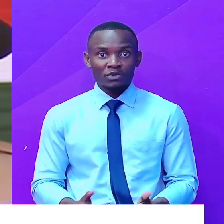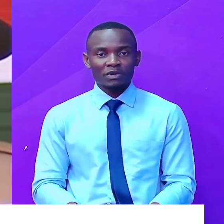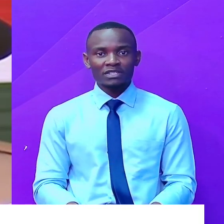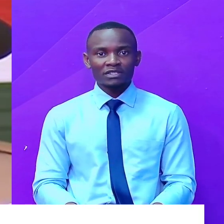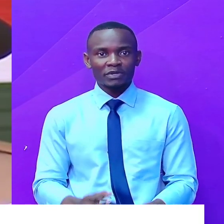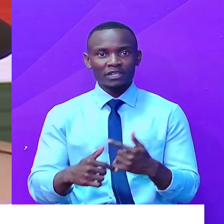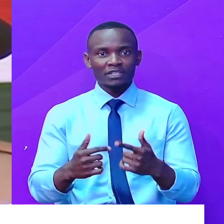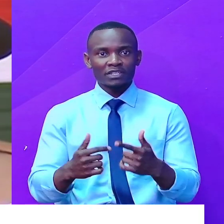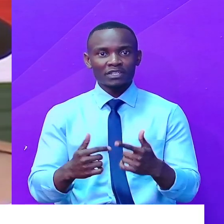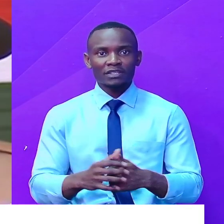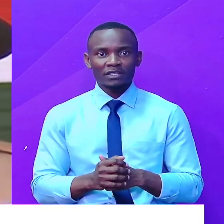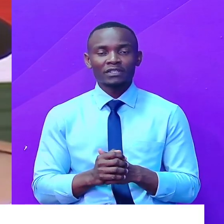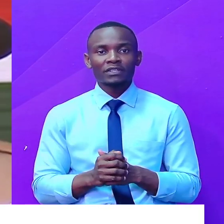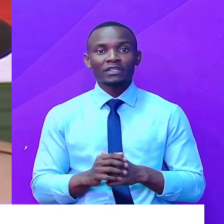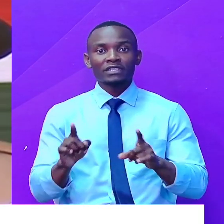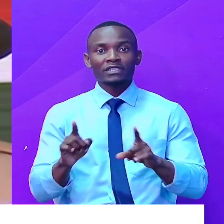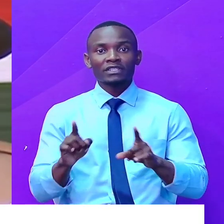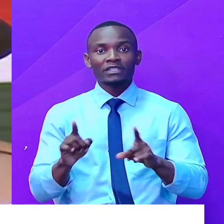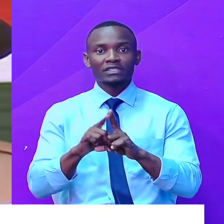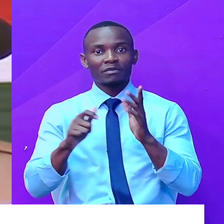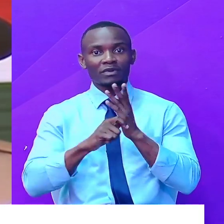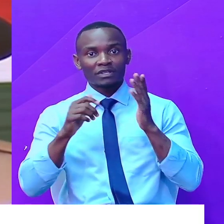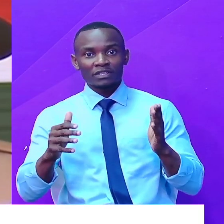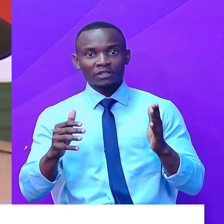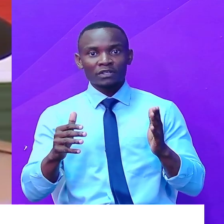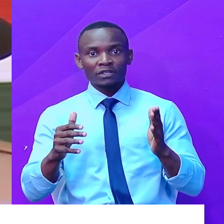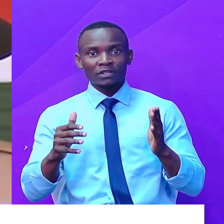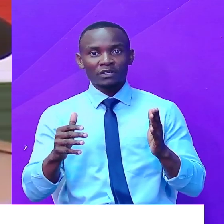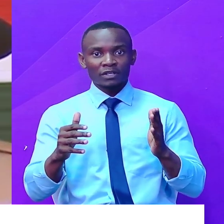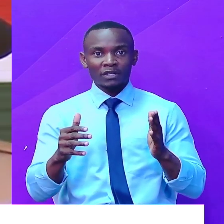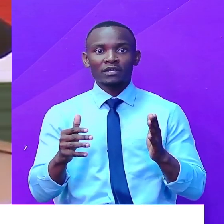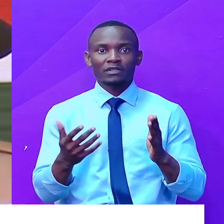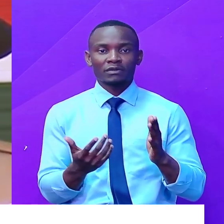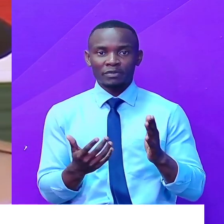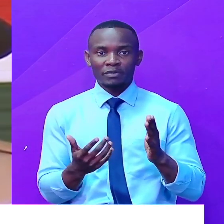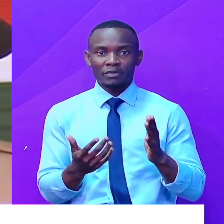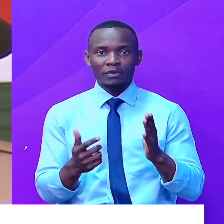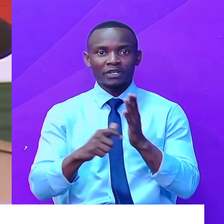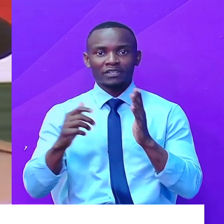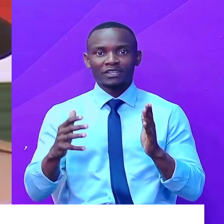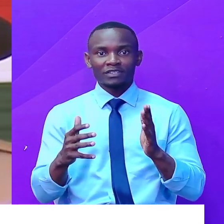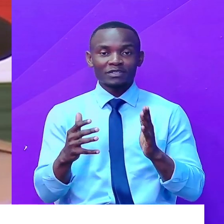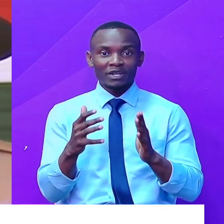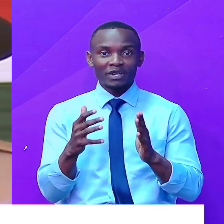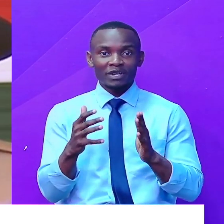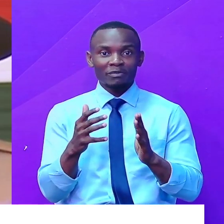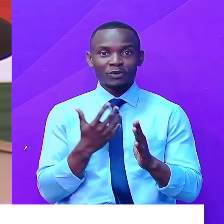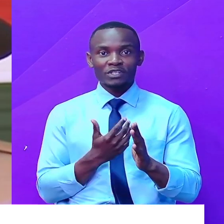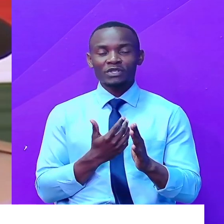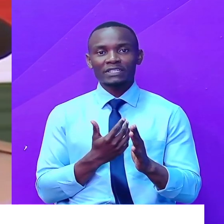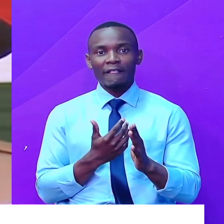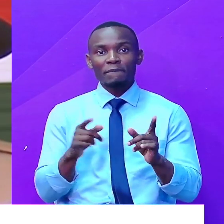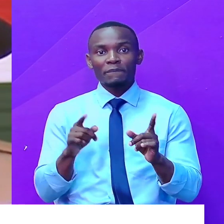members of Mau Mau National Liberation Movement suffered fierce repression at the hands of